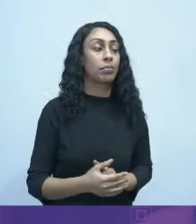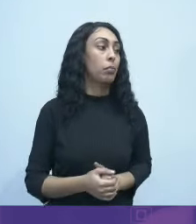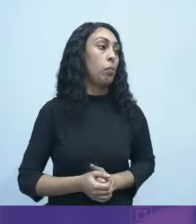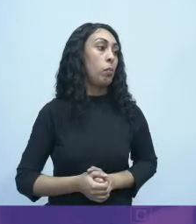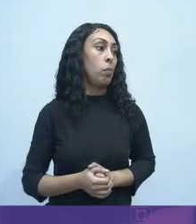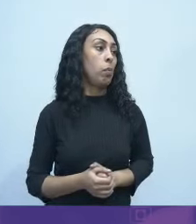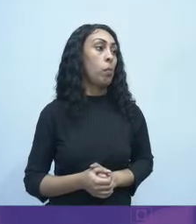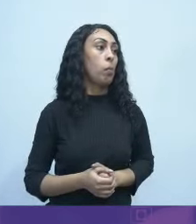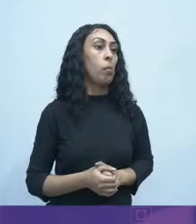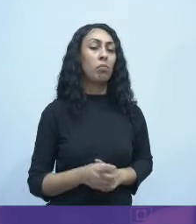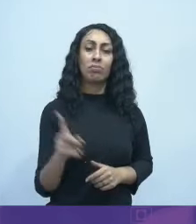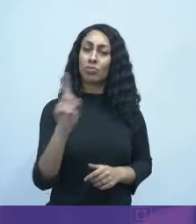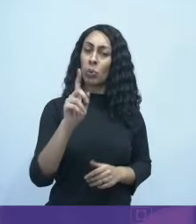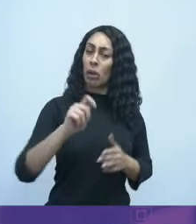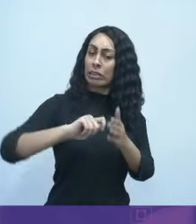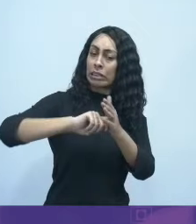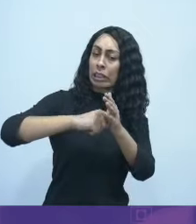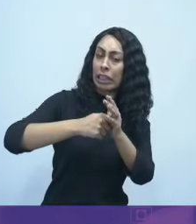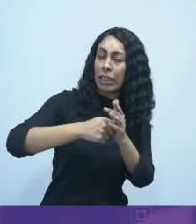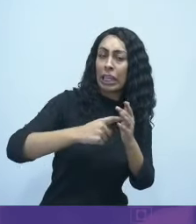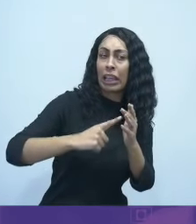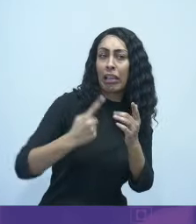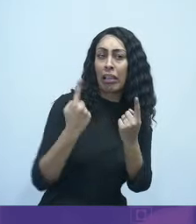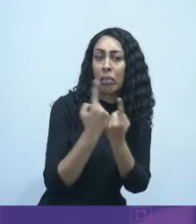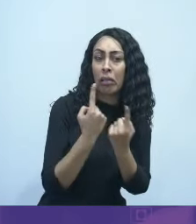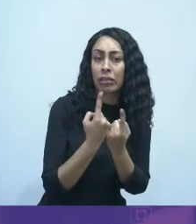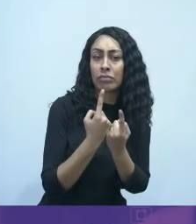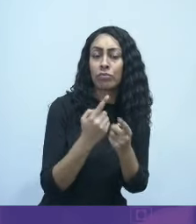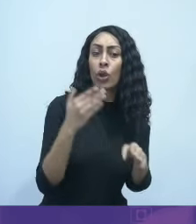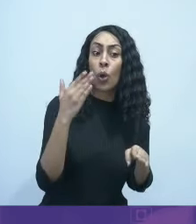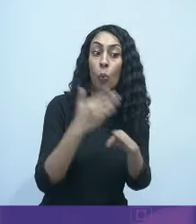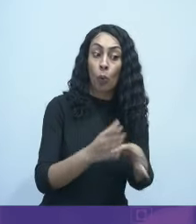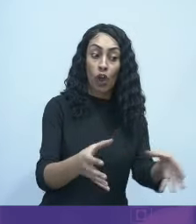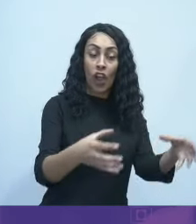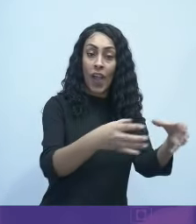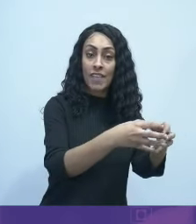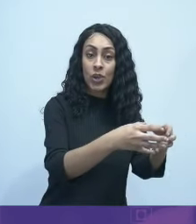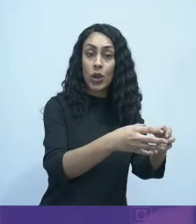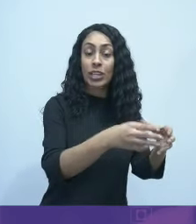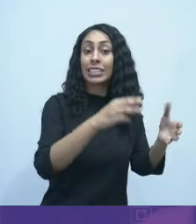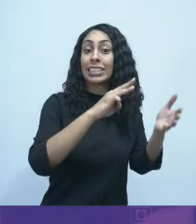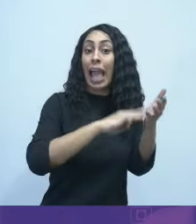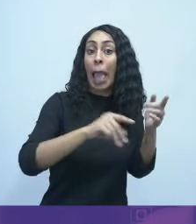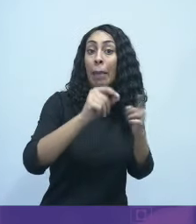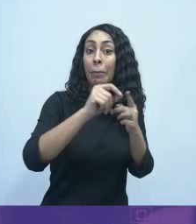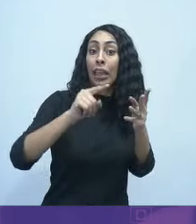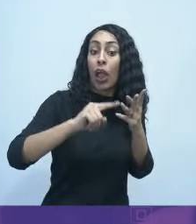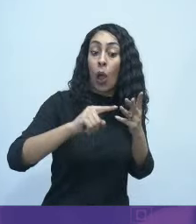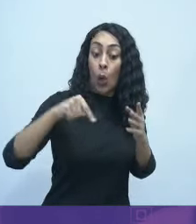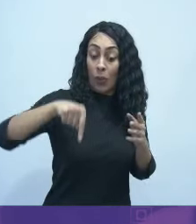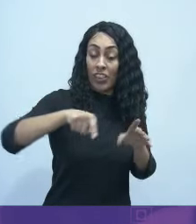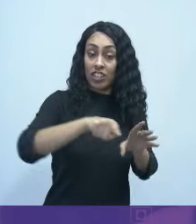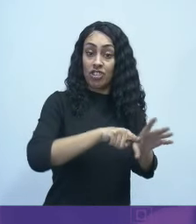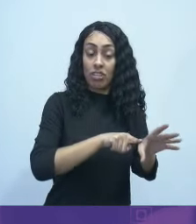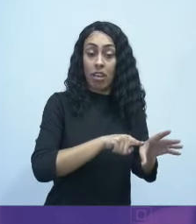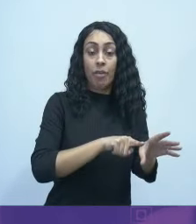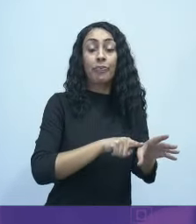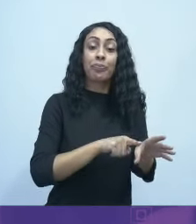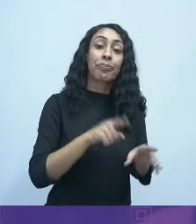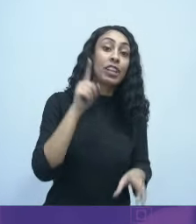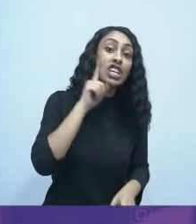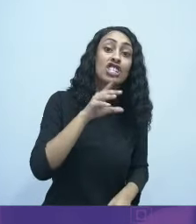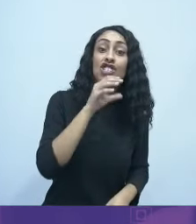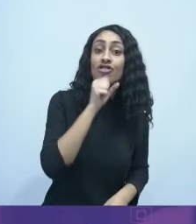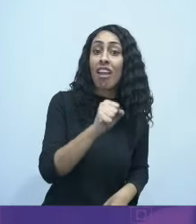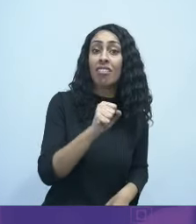are some of the key trends across the workforce and leadership in MPOs this year? Well, if I start with gender and ethnicity to